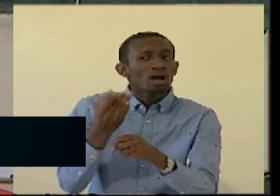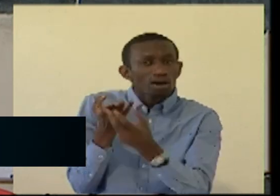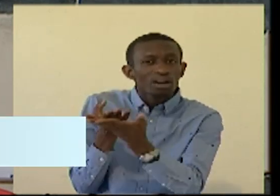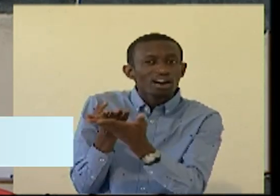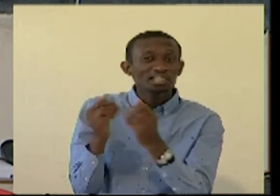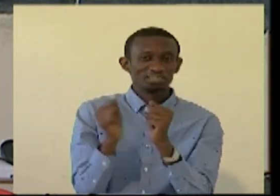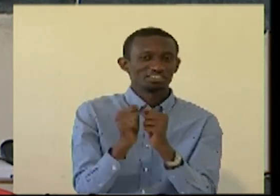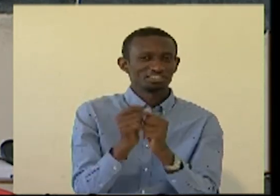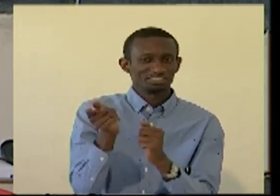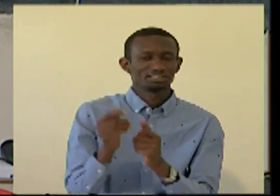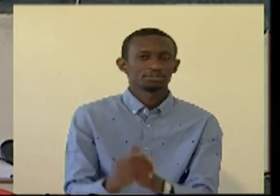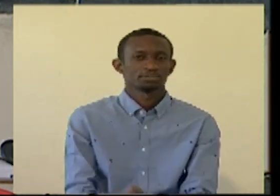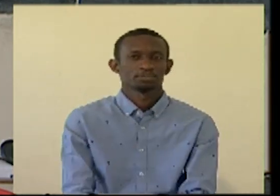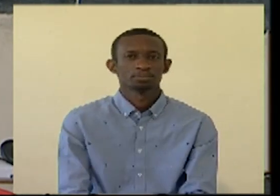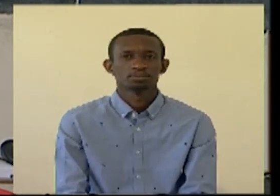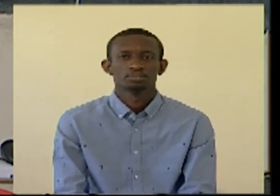we have in that period.